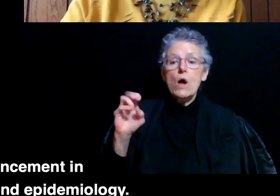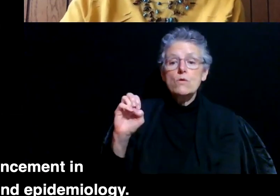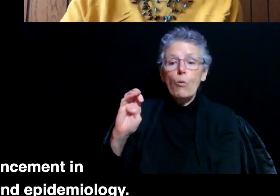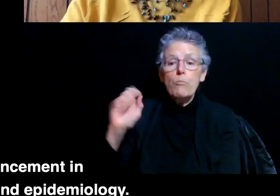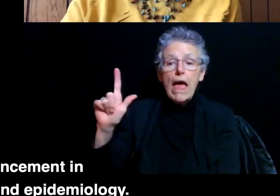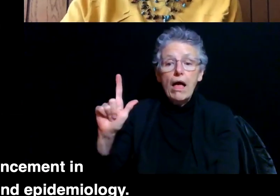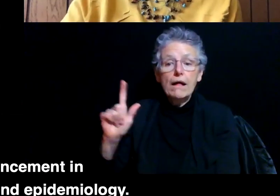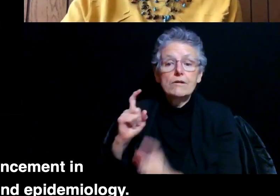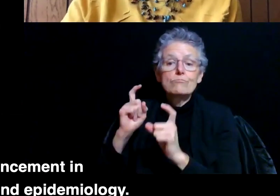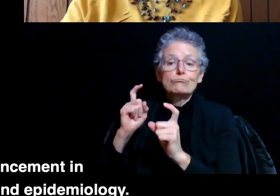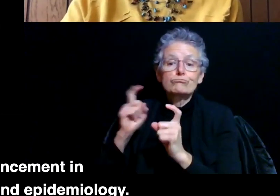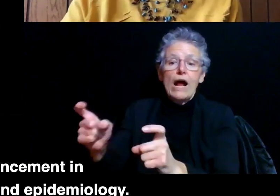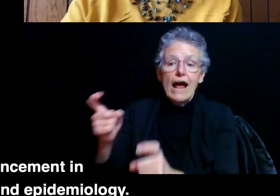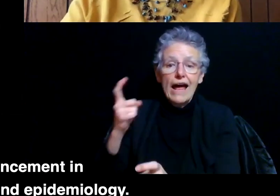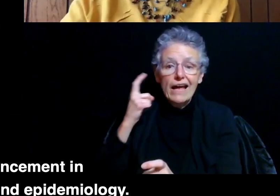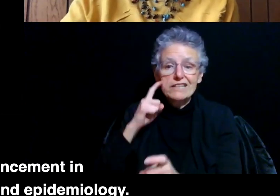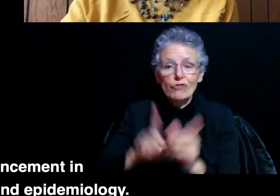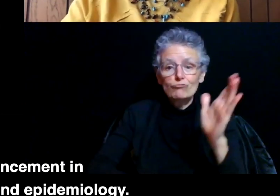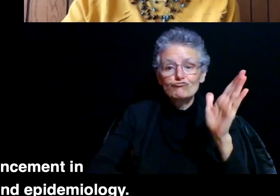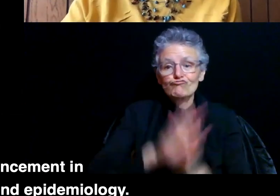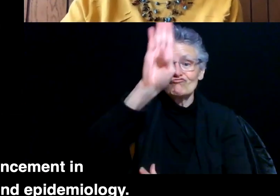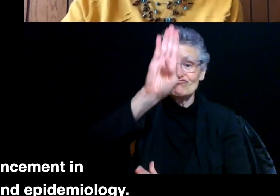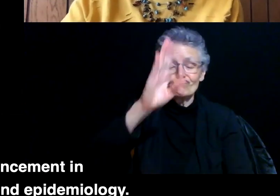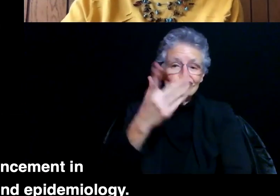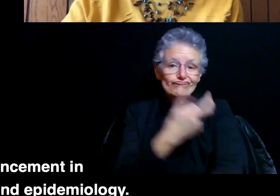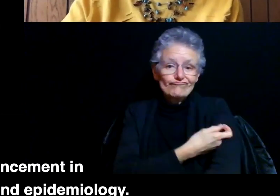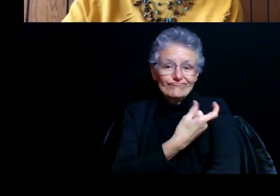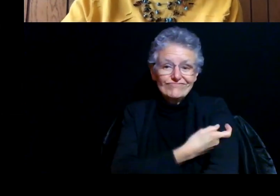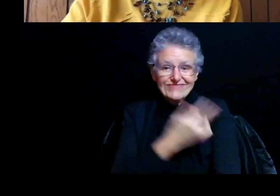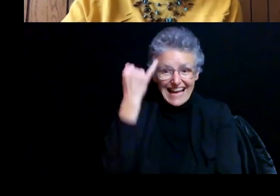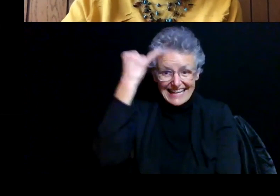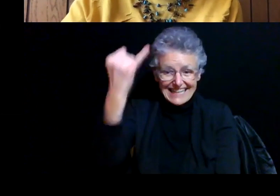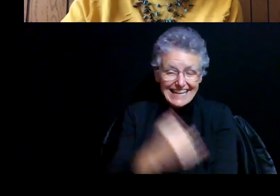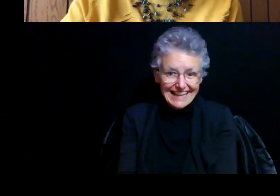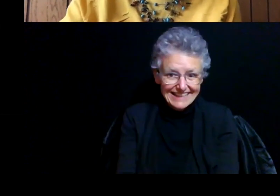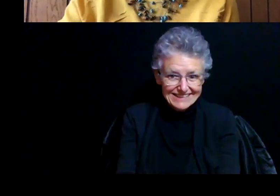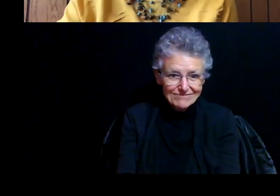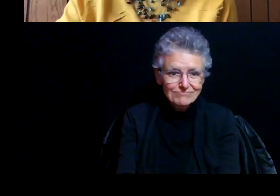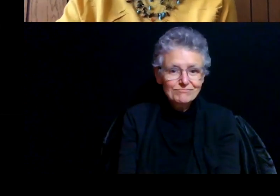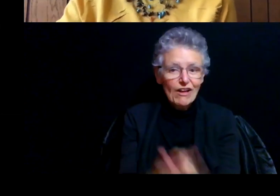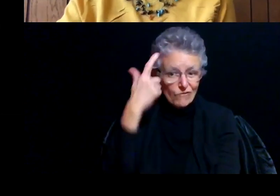in immunology and